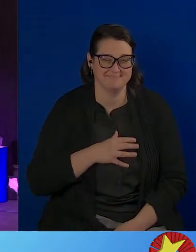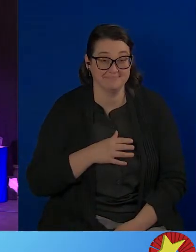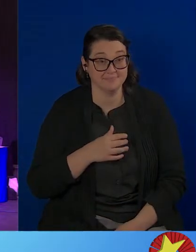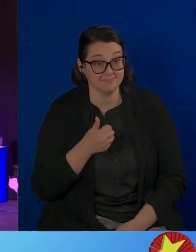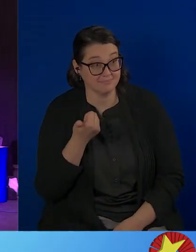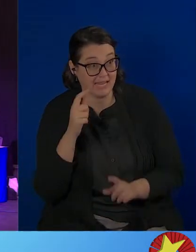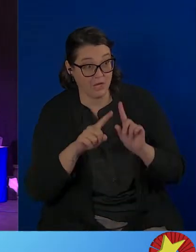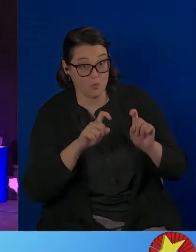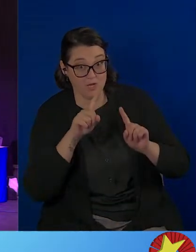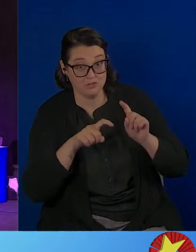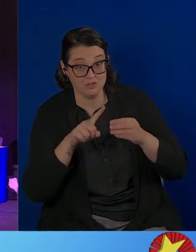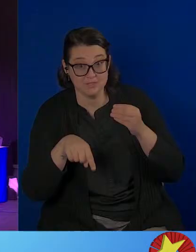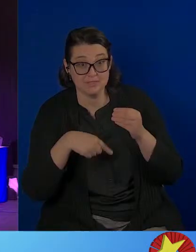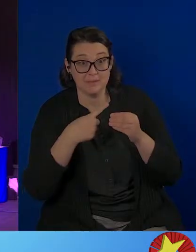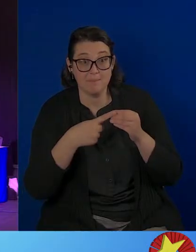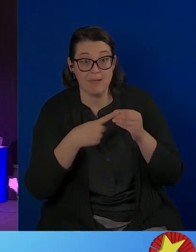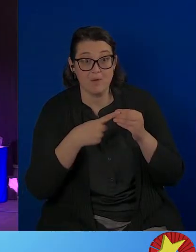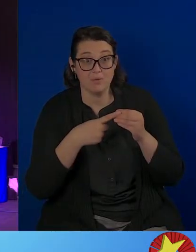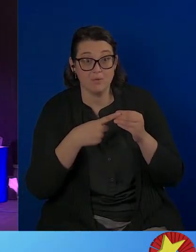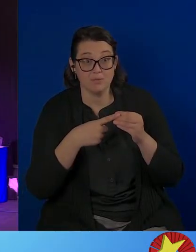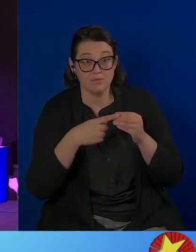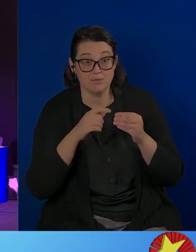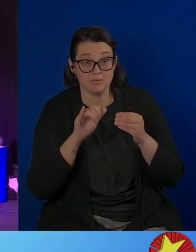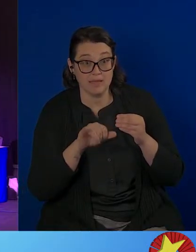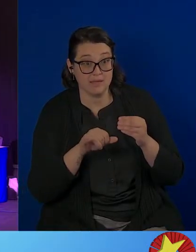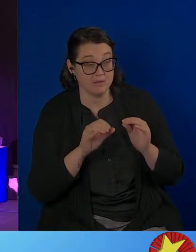questions about those renewal district agreements? Okay.